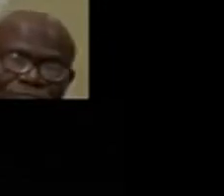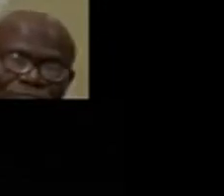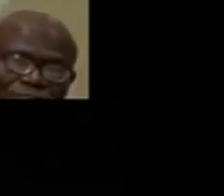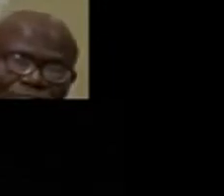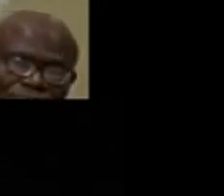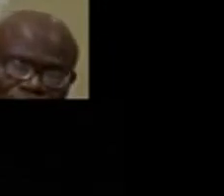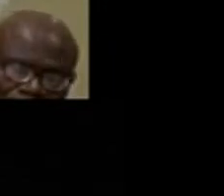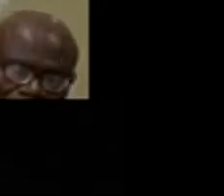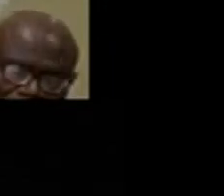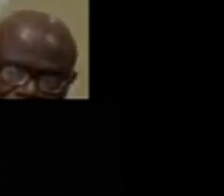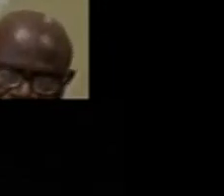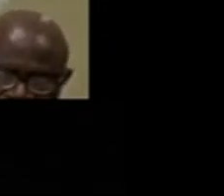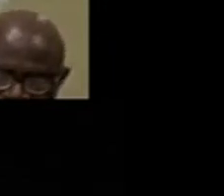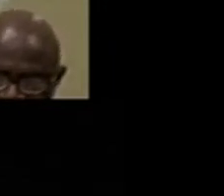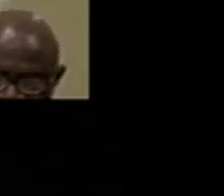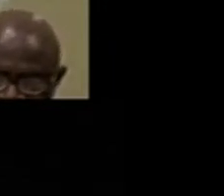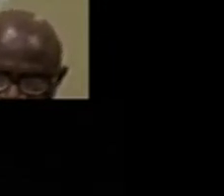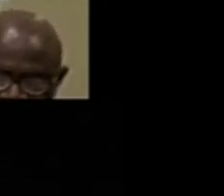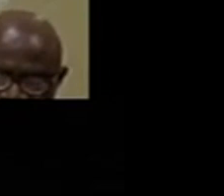It leads